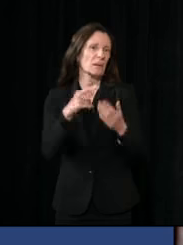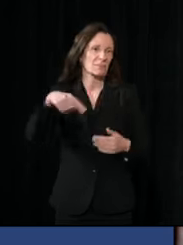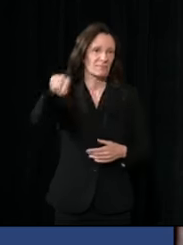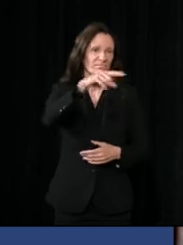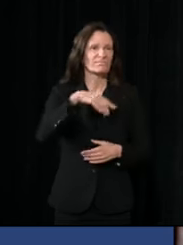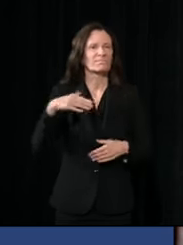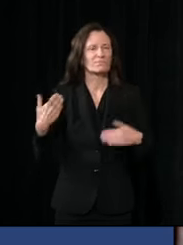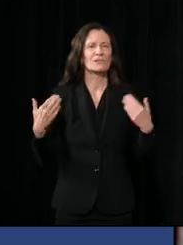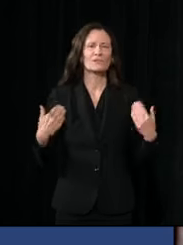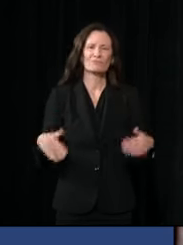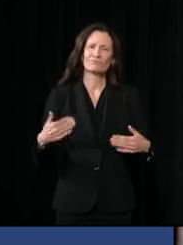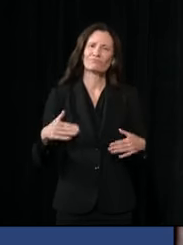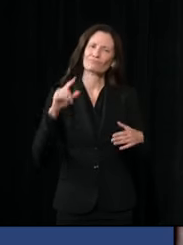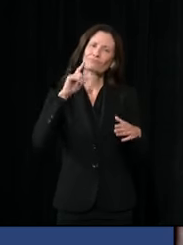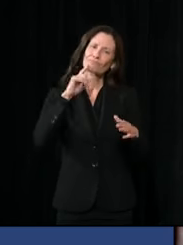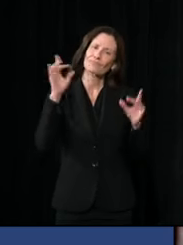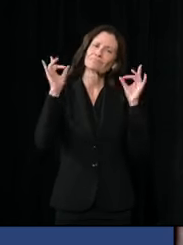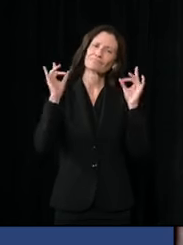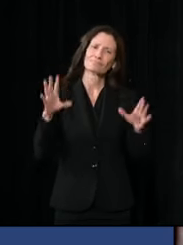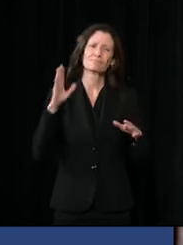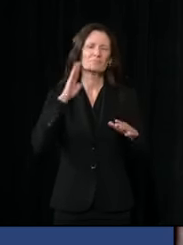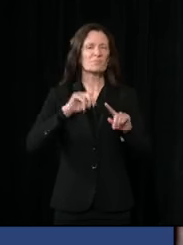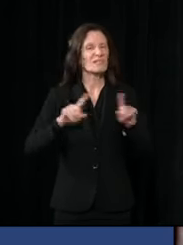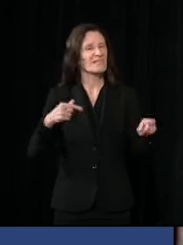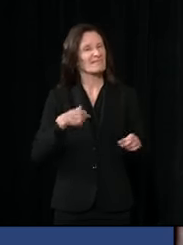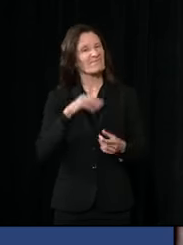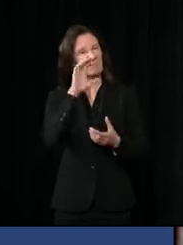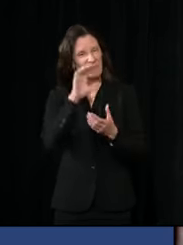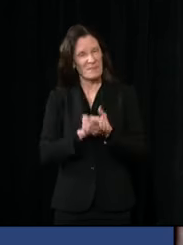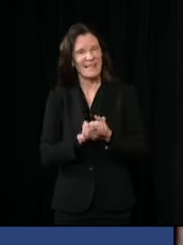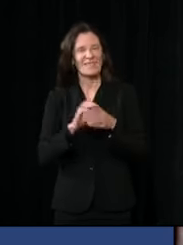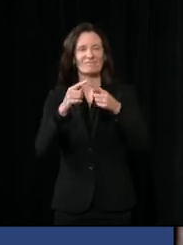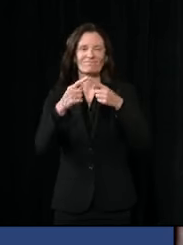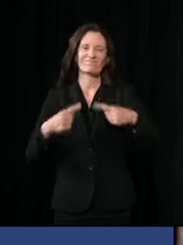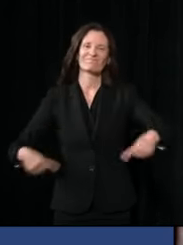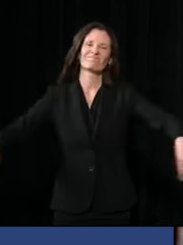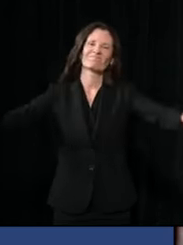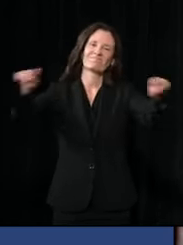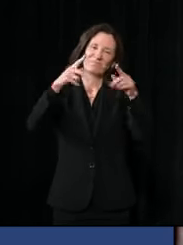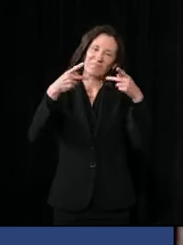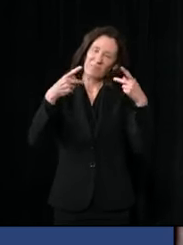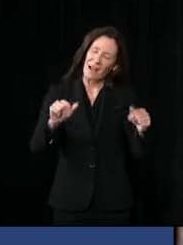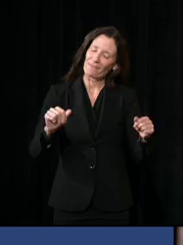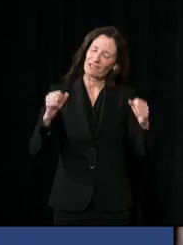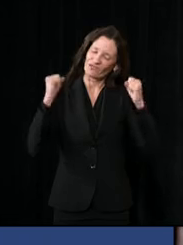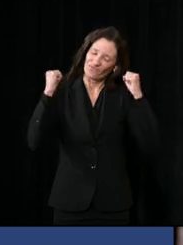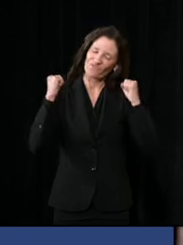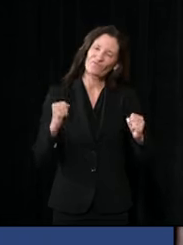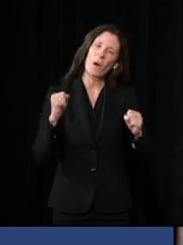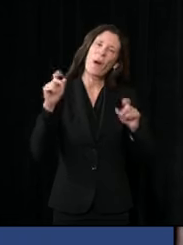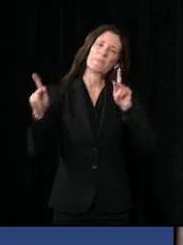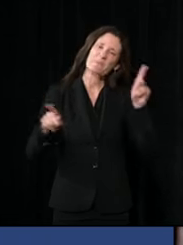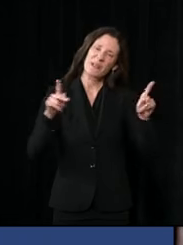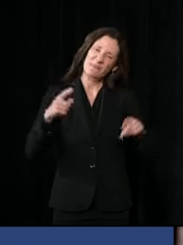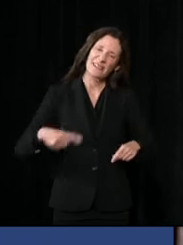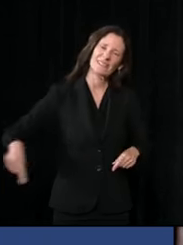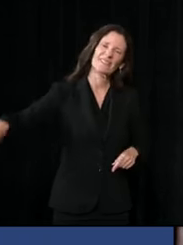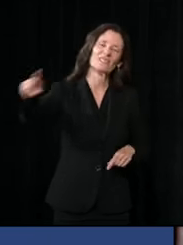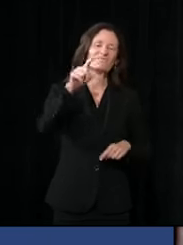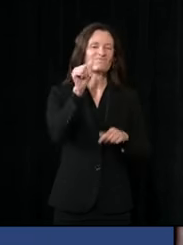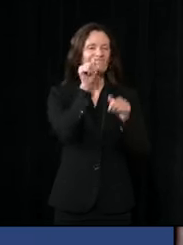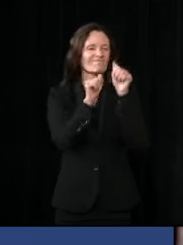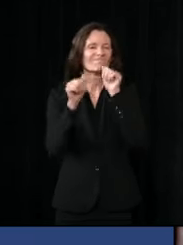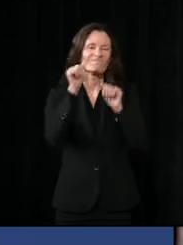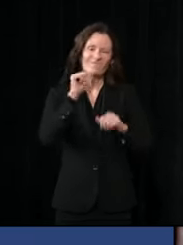We're steadfast. We're resilient. And over the next few weeks, we will need to continue our social distancing efforts while we